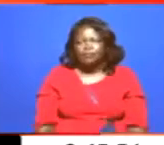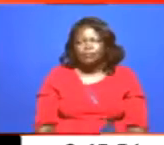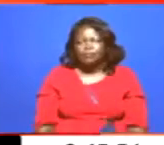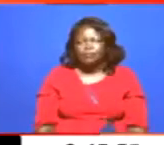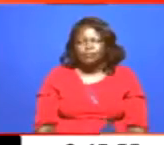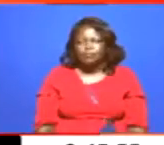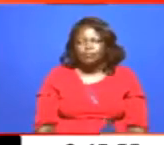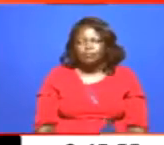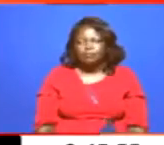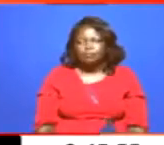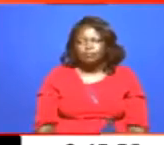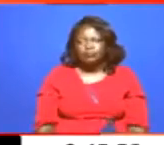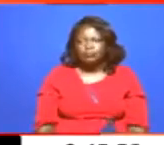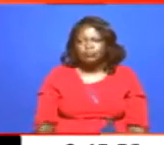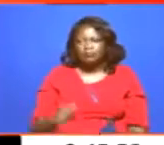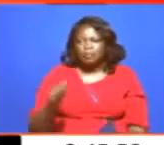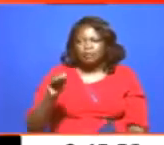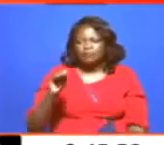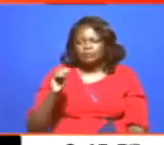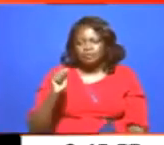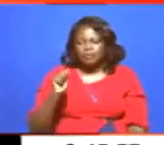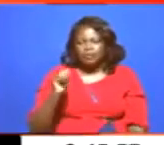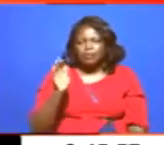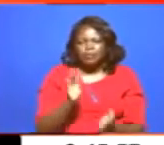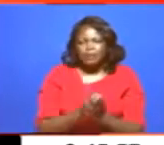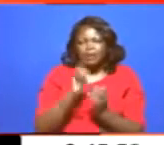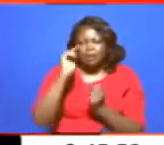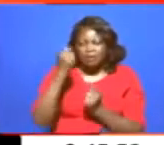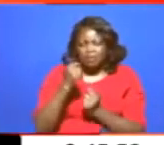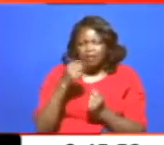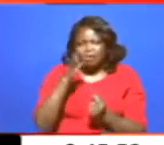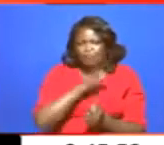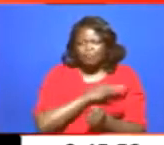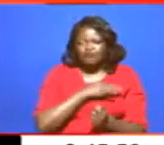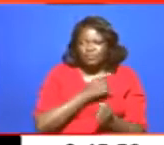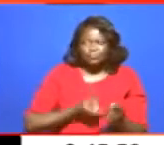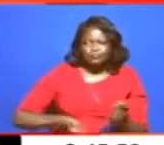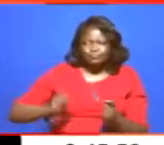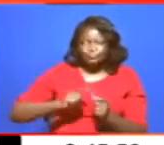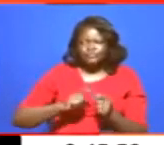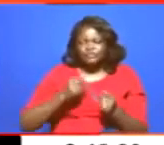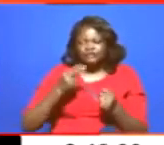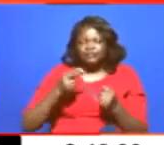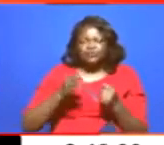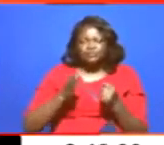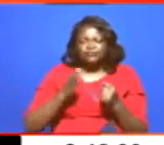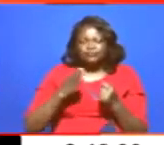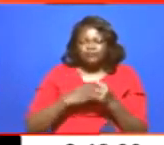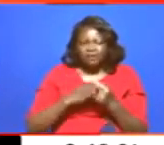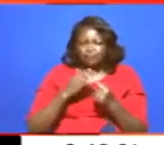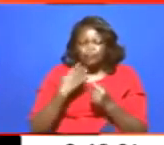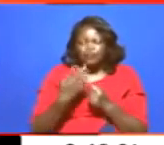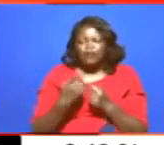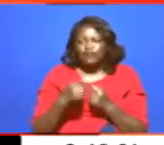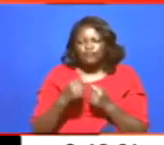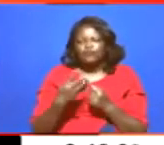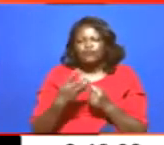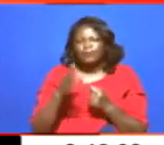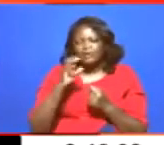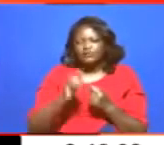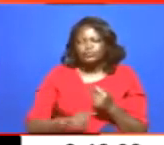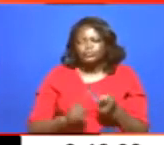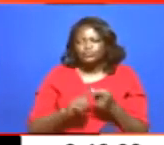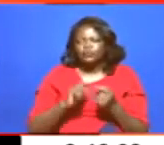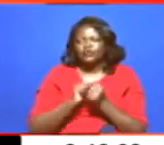Now, Absa Bank Kenya pre-tax profit jumped 75.7% in 2021 to 15.5 billion